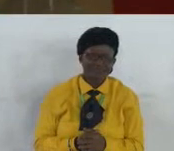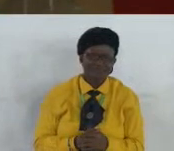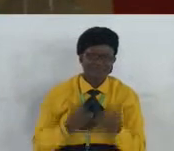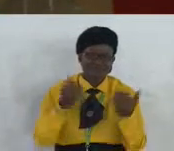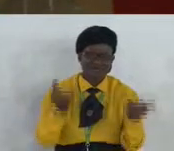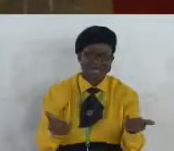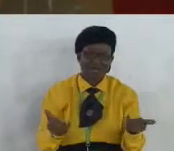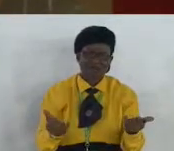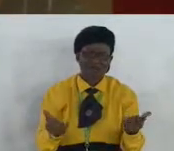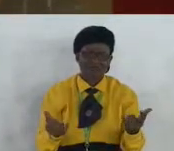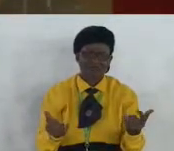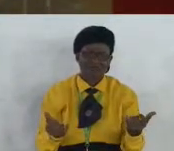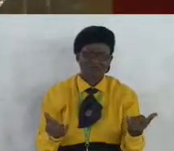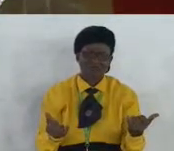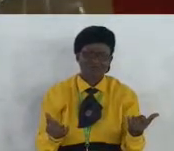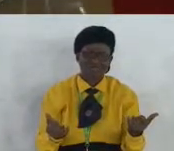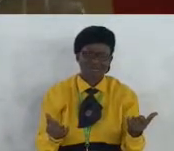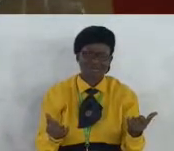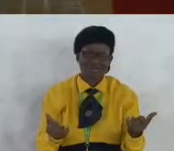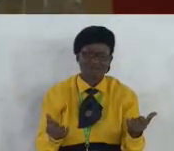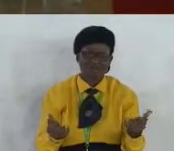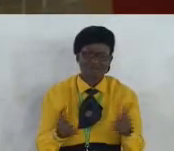Now,